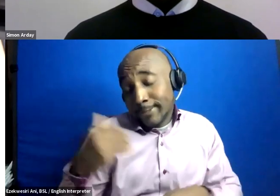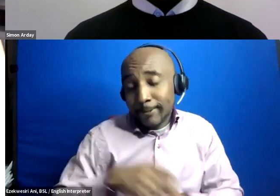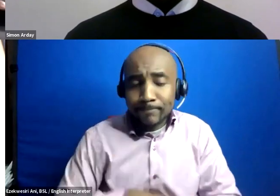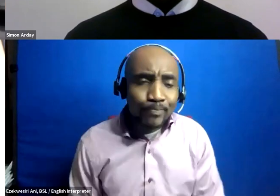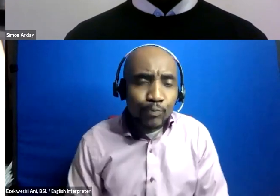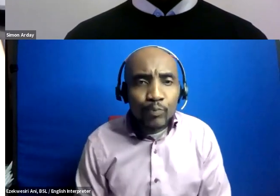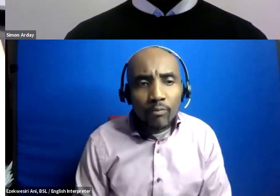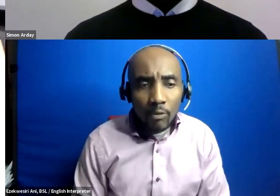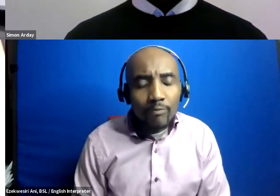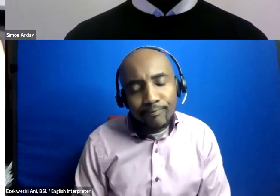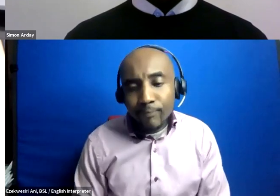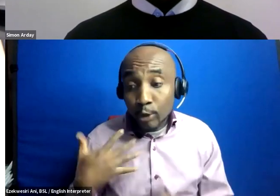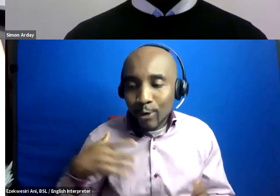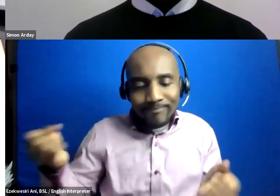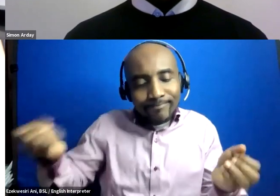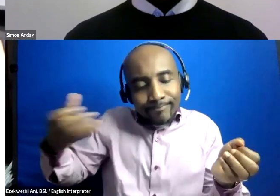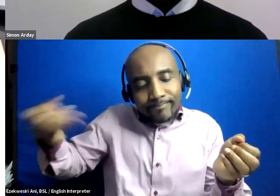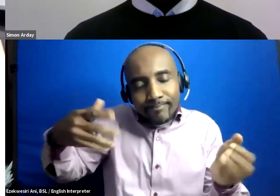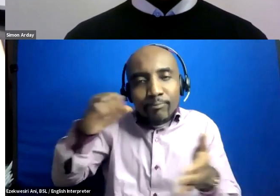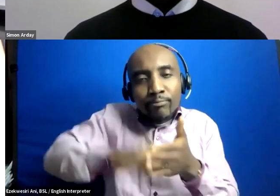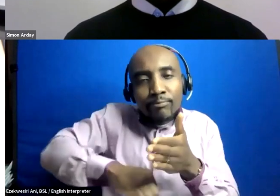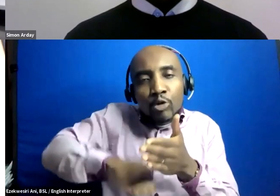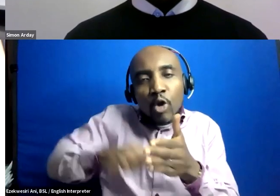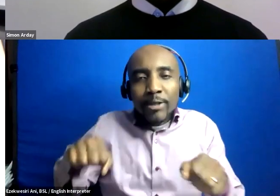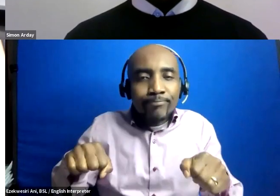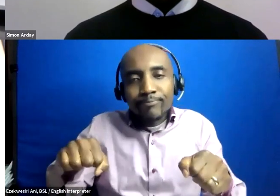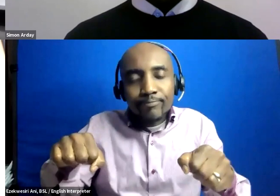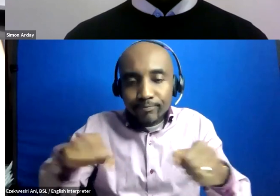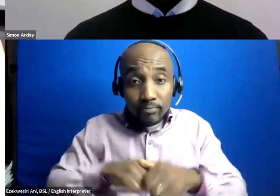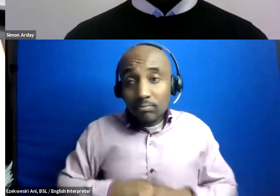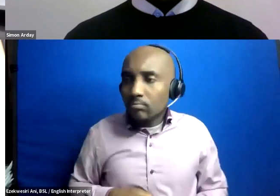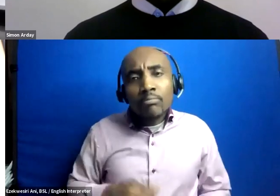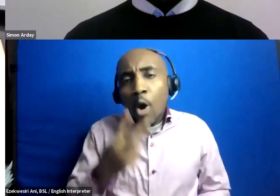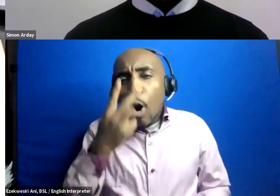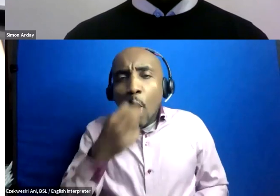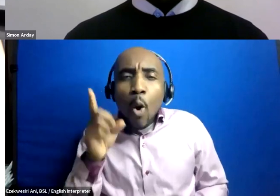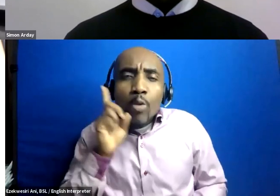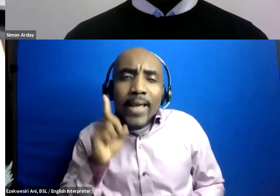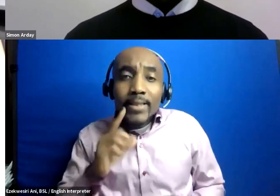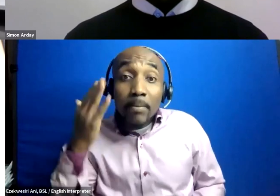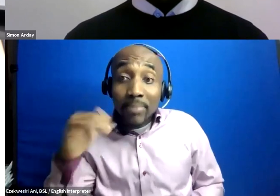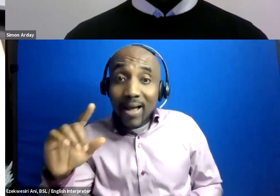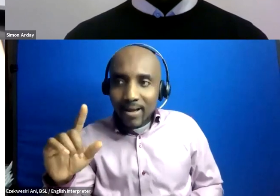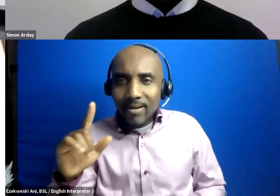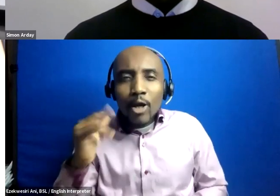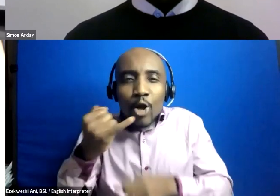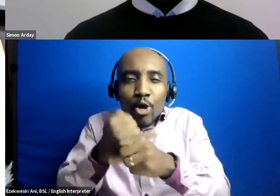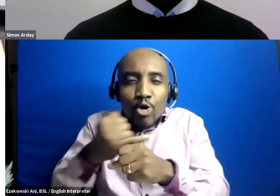I'm doing my shopping, and it's really old black lady, grey hair. She saw me across the aisle